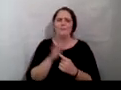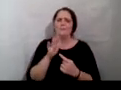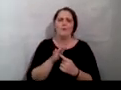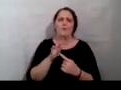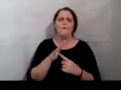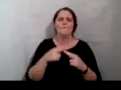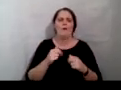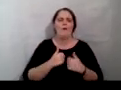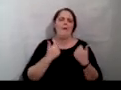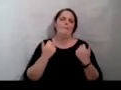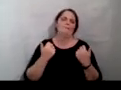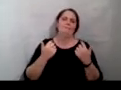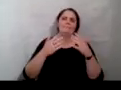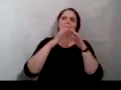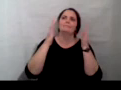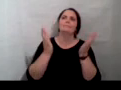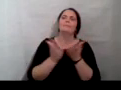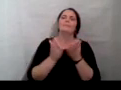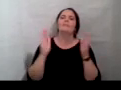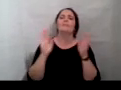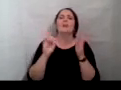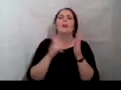for where we're at with climate change. You know,